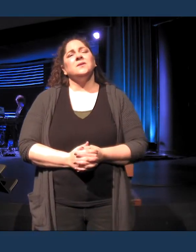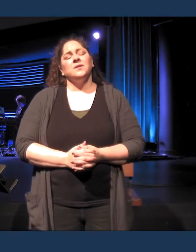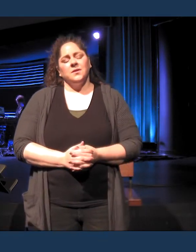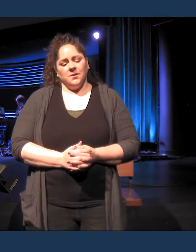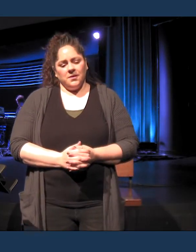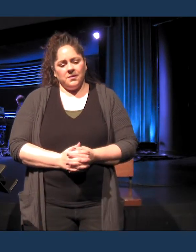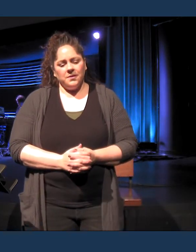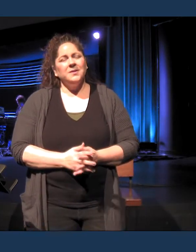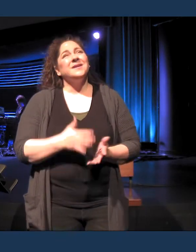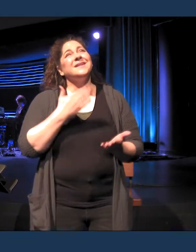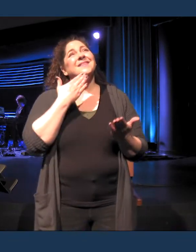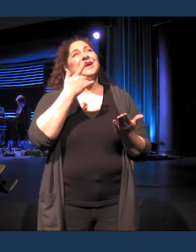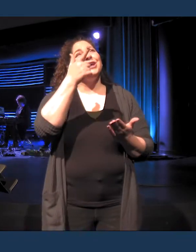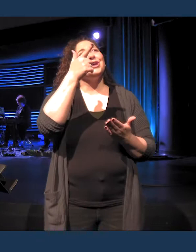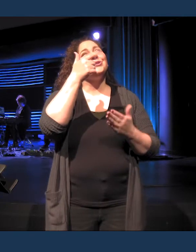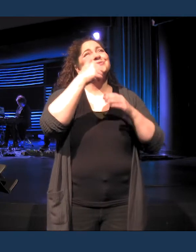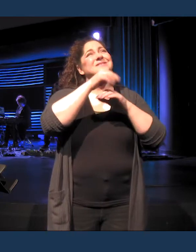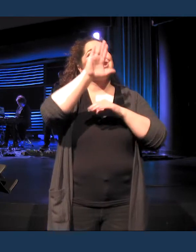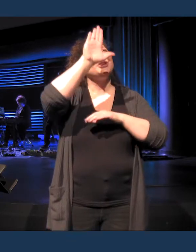God, thank you that you sent your son,